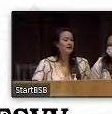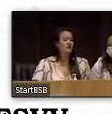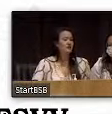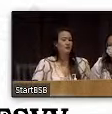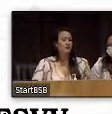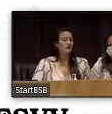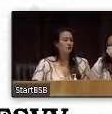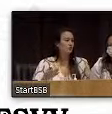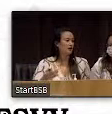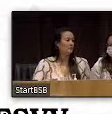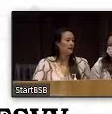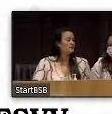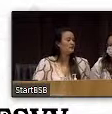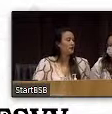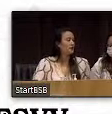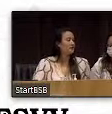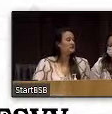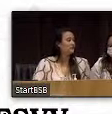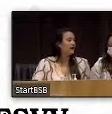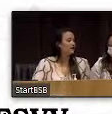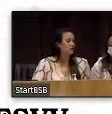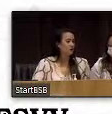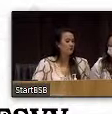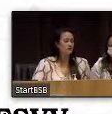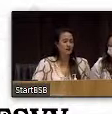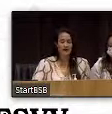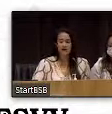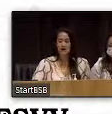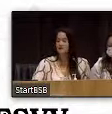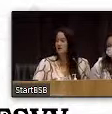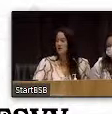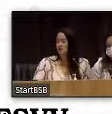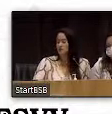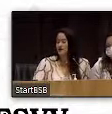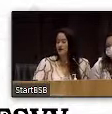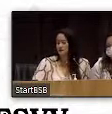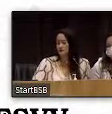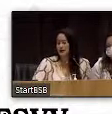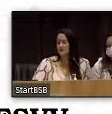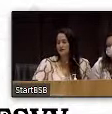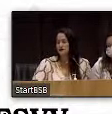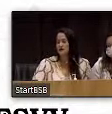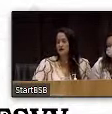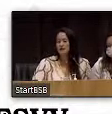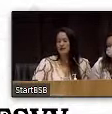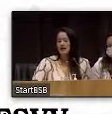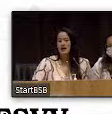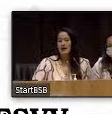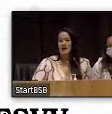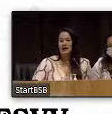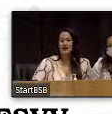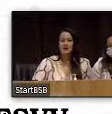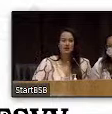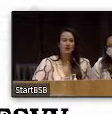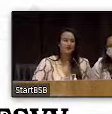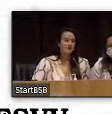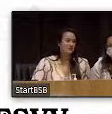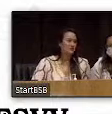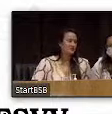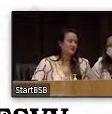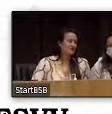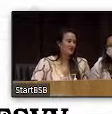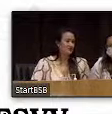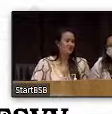that male patients had a higher predominance as the other hospitals had.